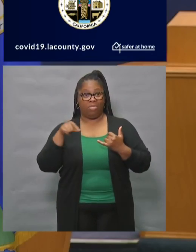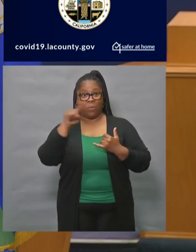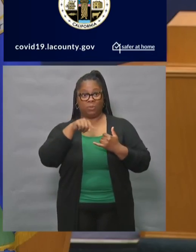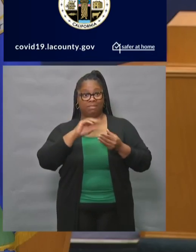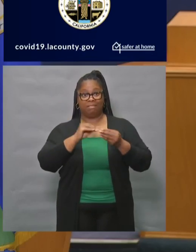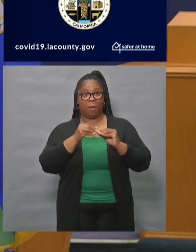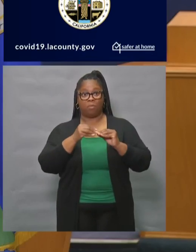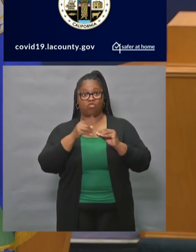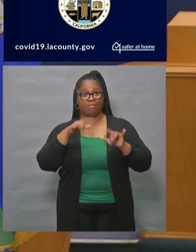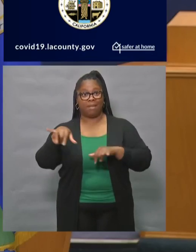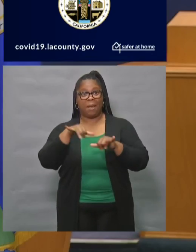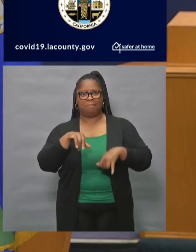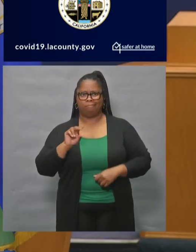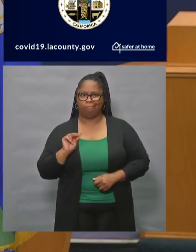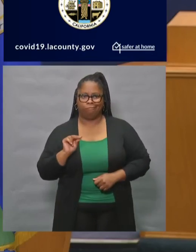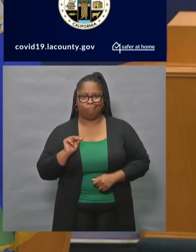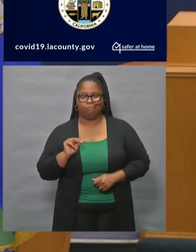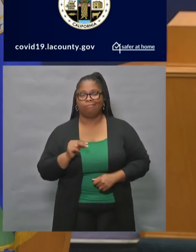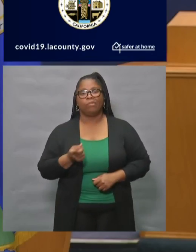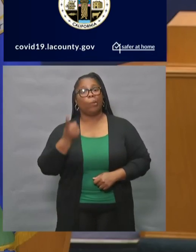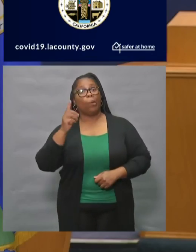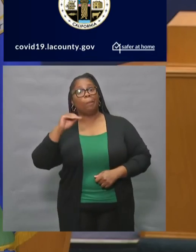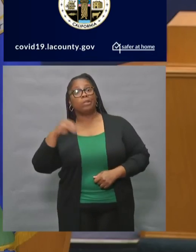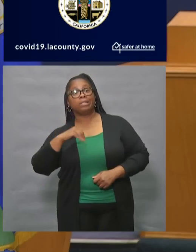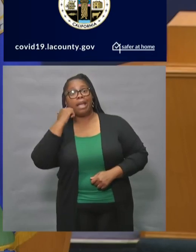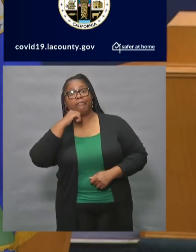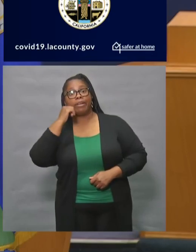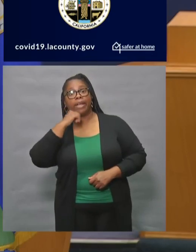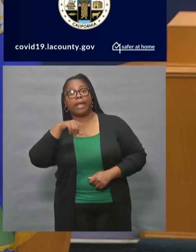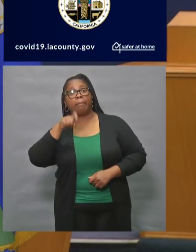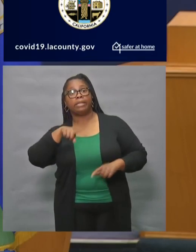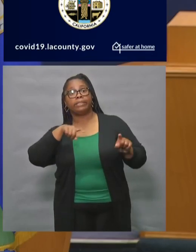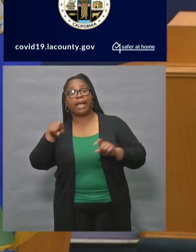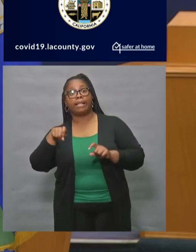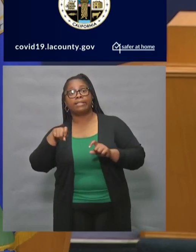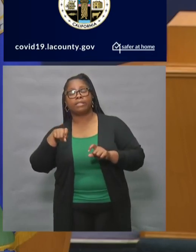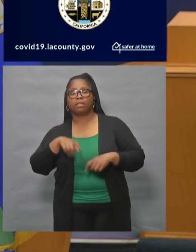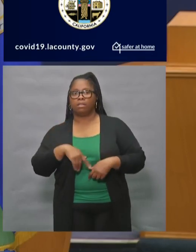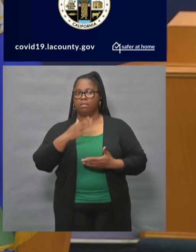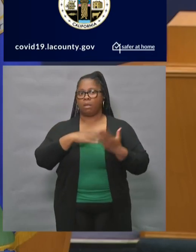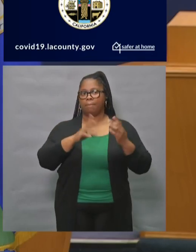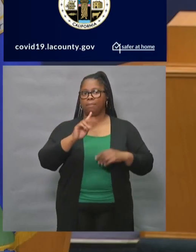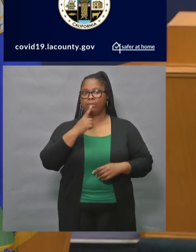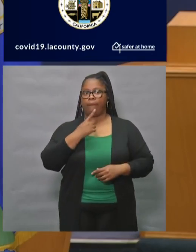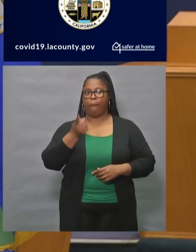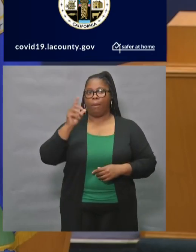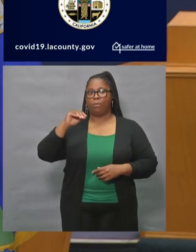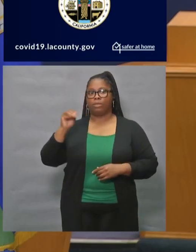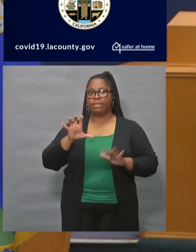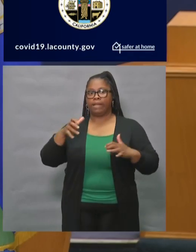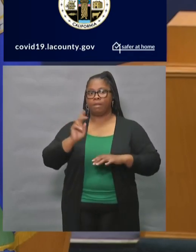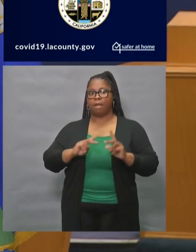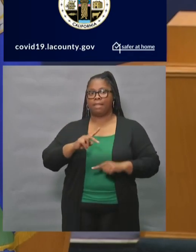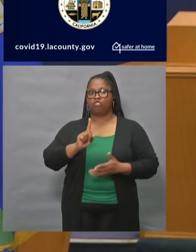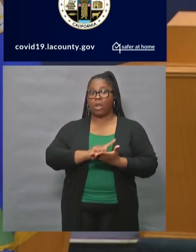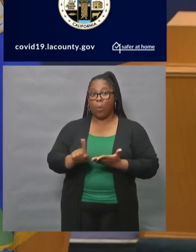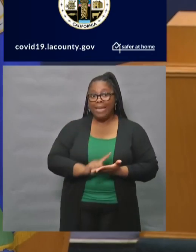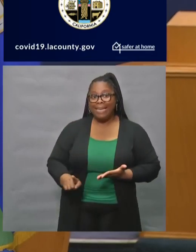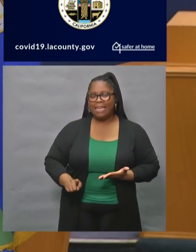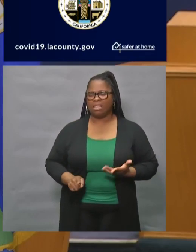thrown out a number of 1% a day of a population that needs to be tested. Some people say 1% a week. This is something